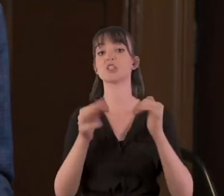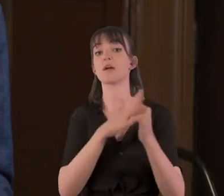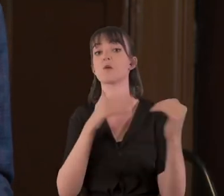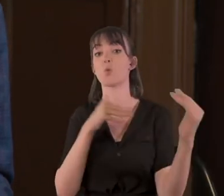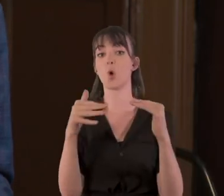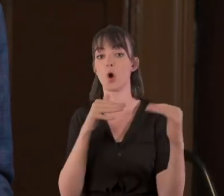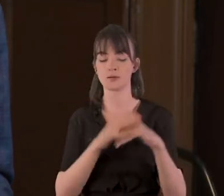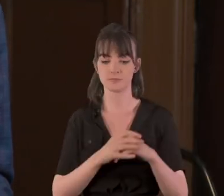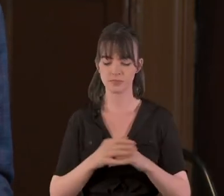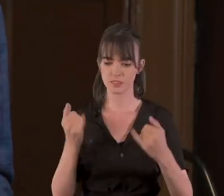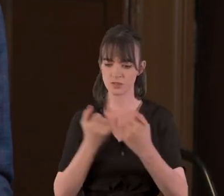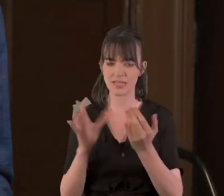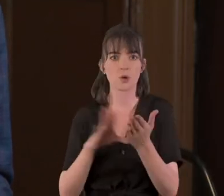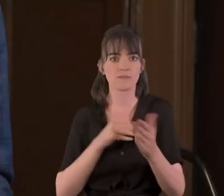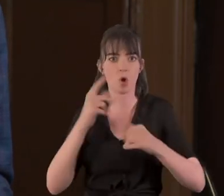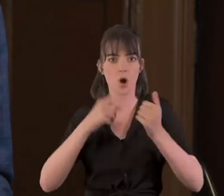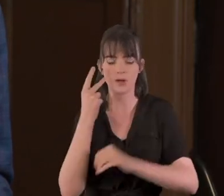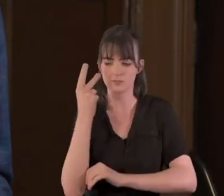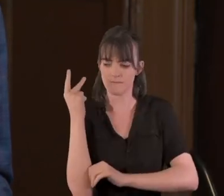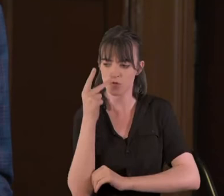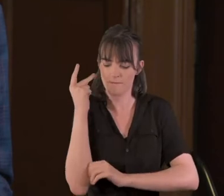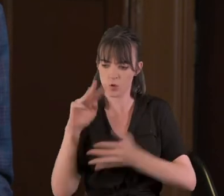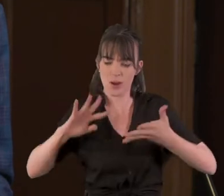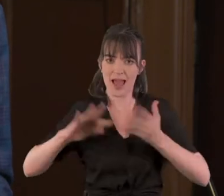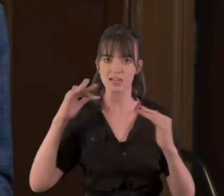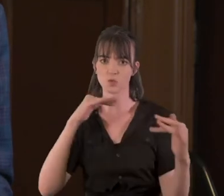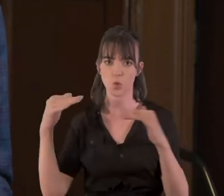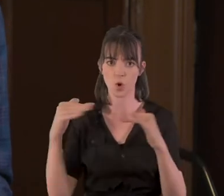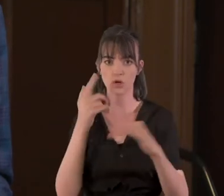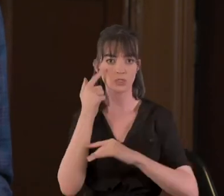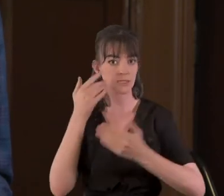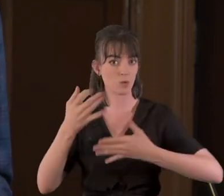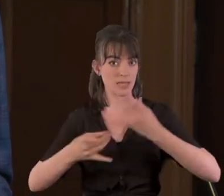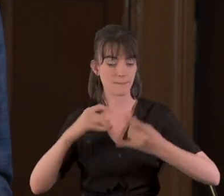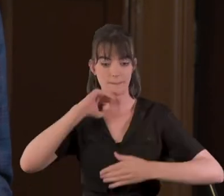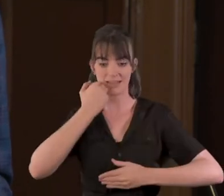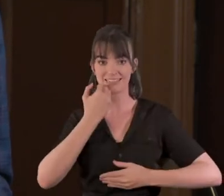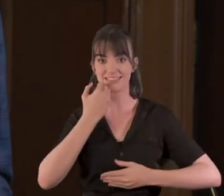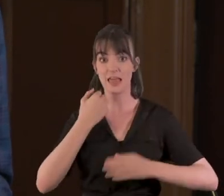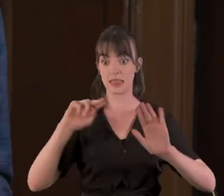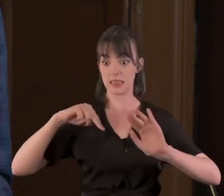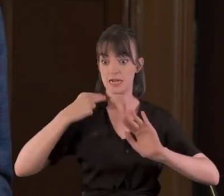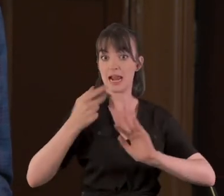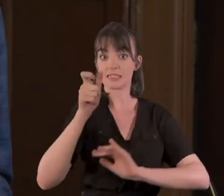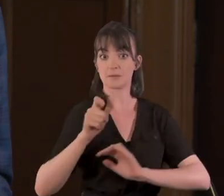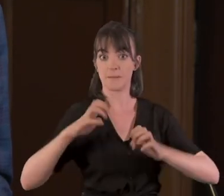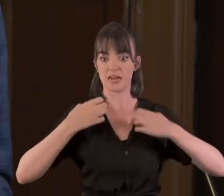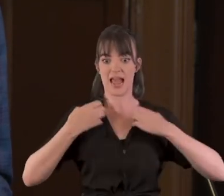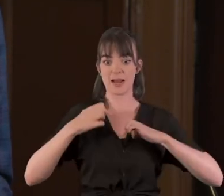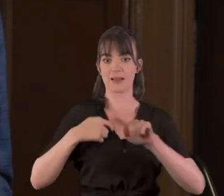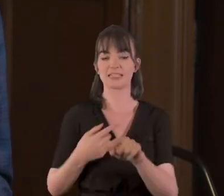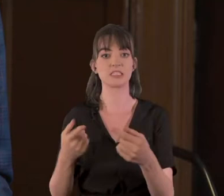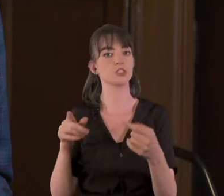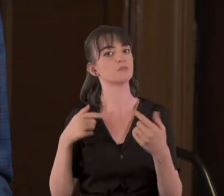way, was, as it turned out, not a bad thing to be doing, because the next enemy was going to be the same as the last one, and